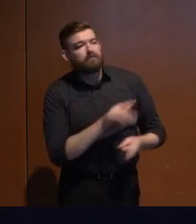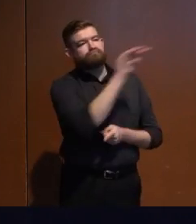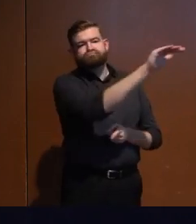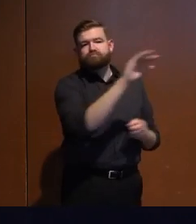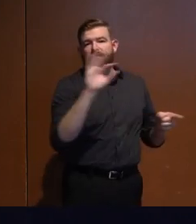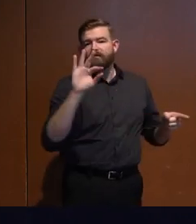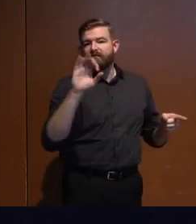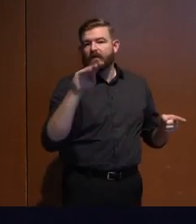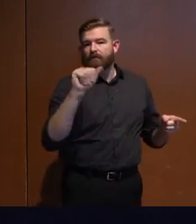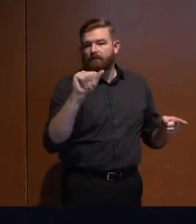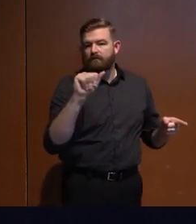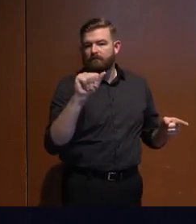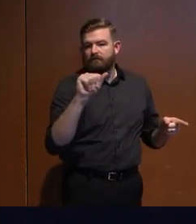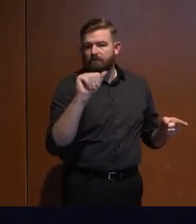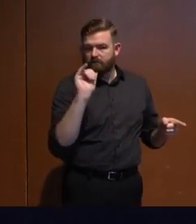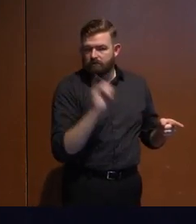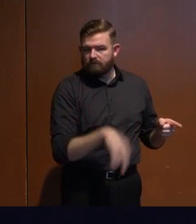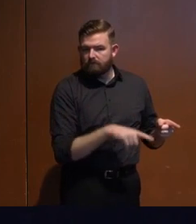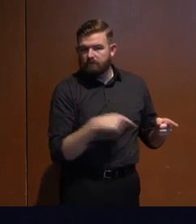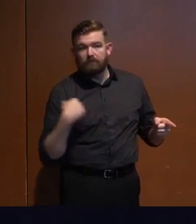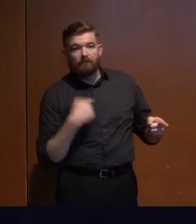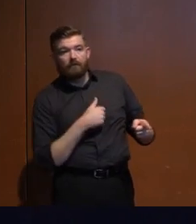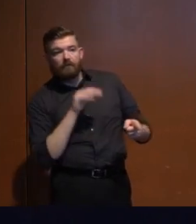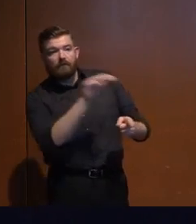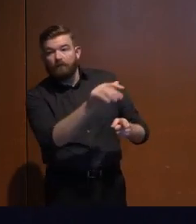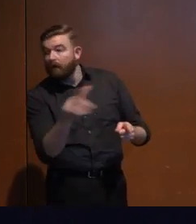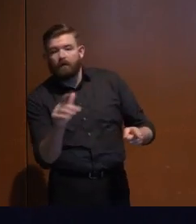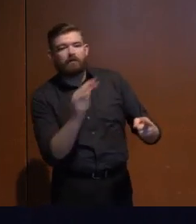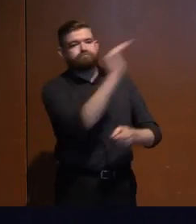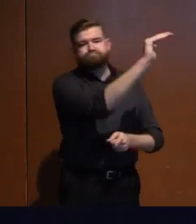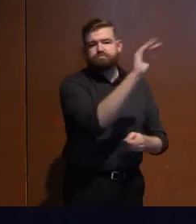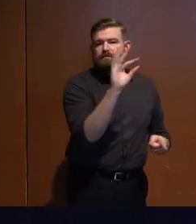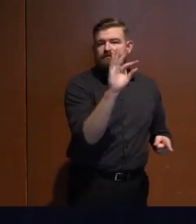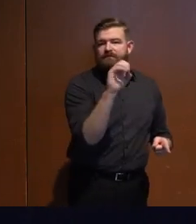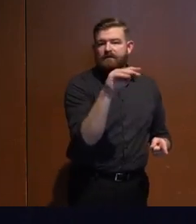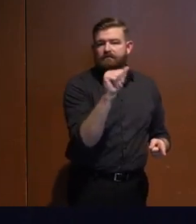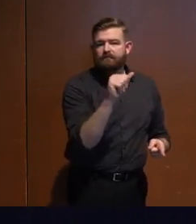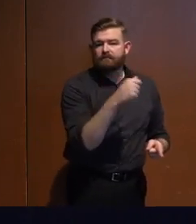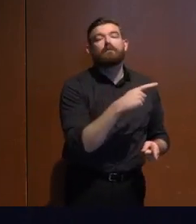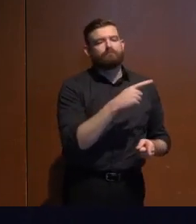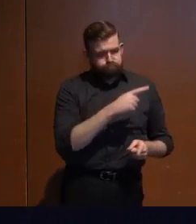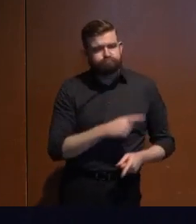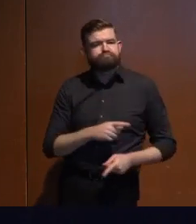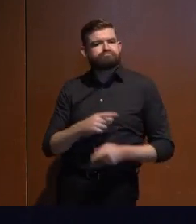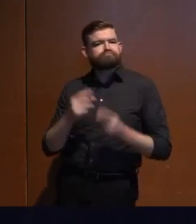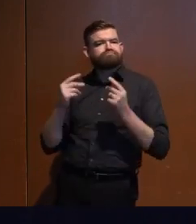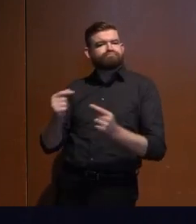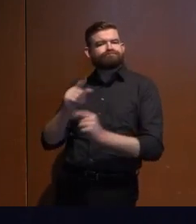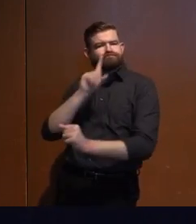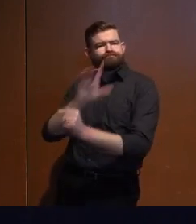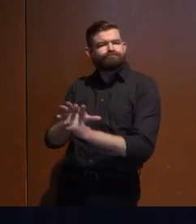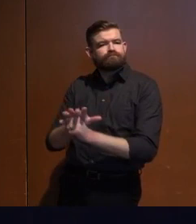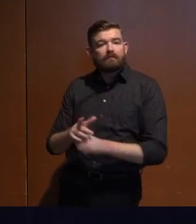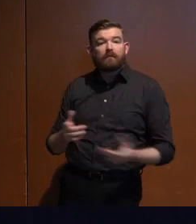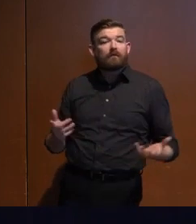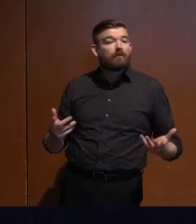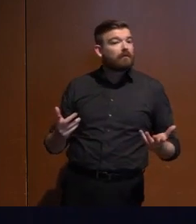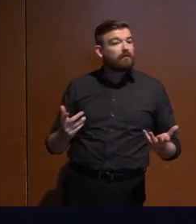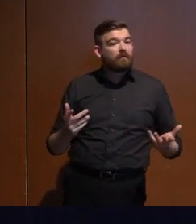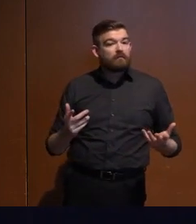basically just for more than an hour assured us that in any way, shape, or form that he could